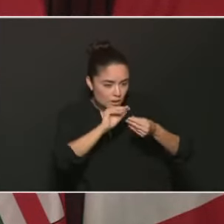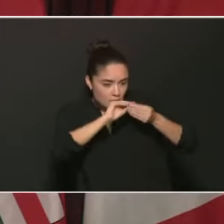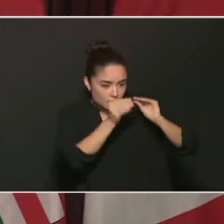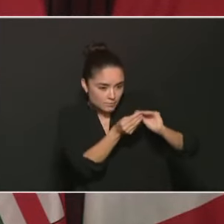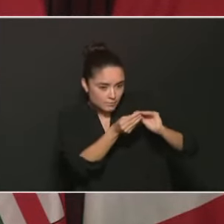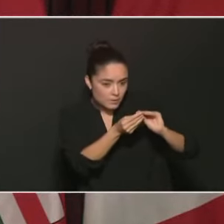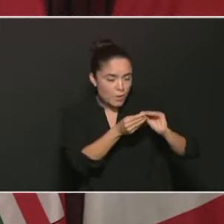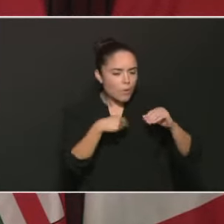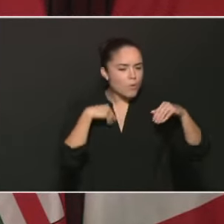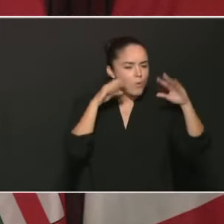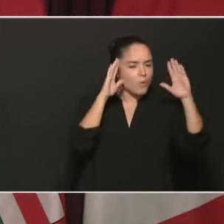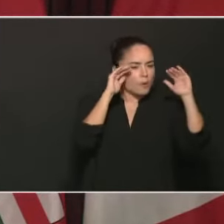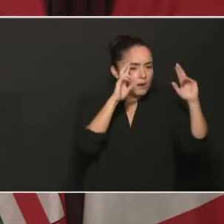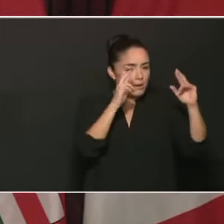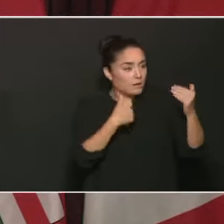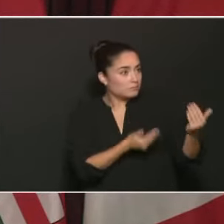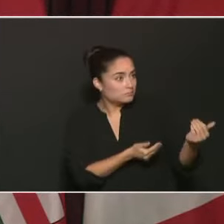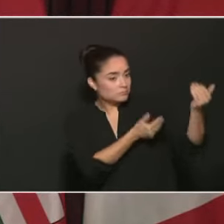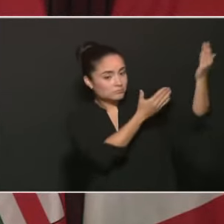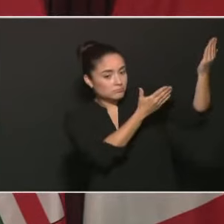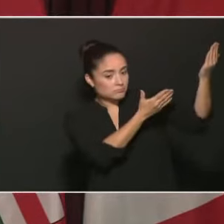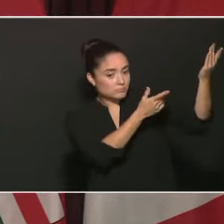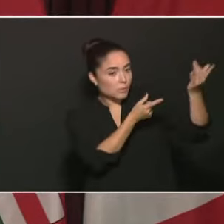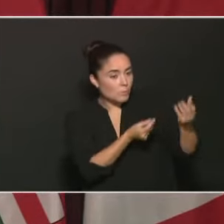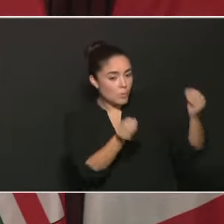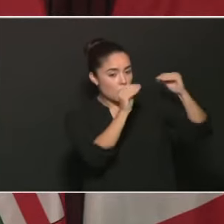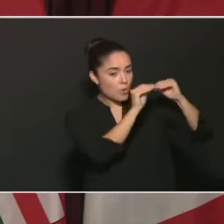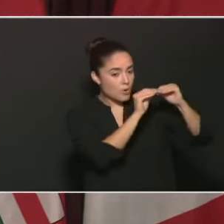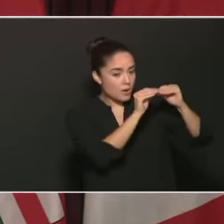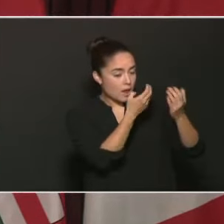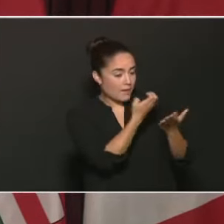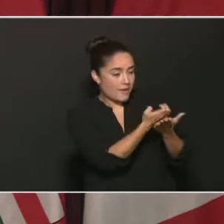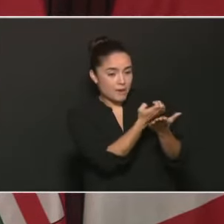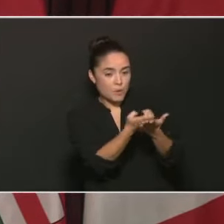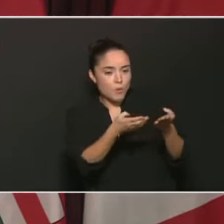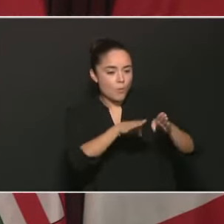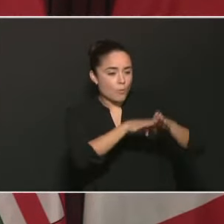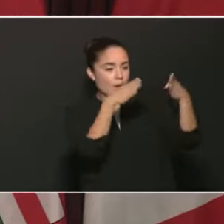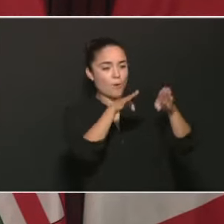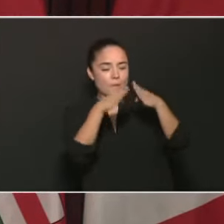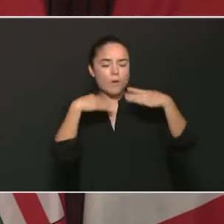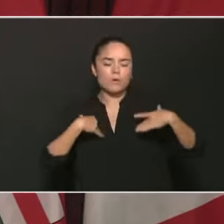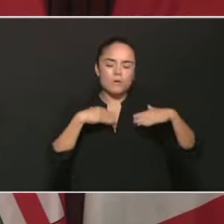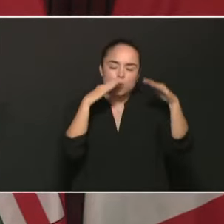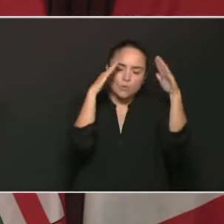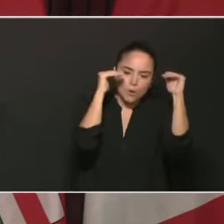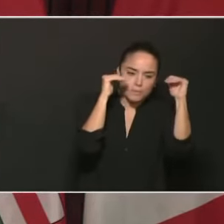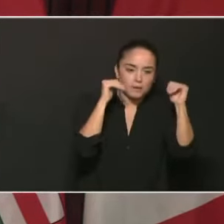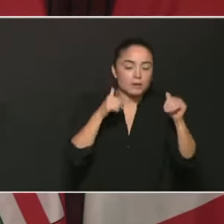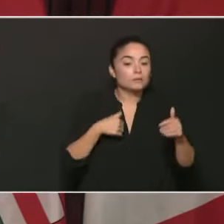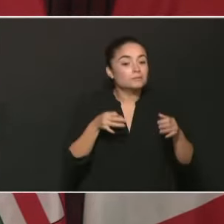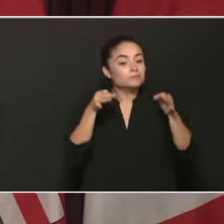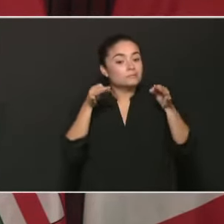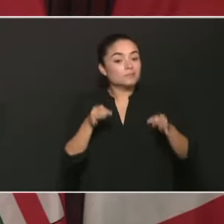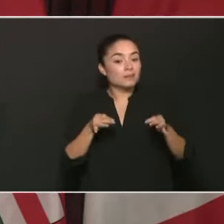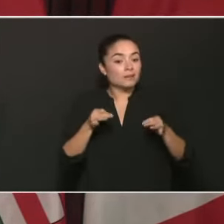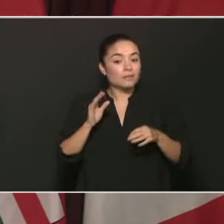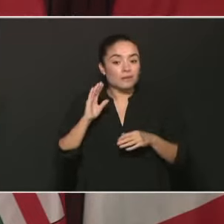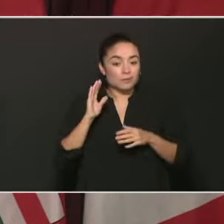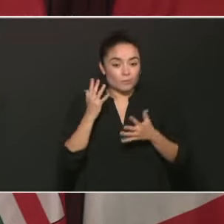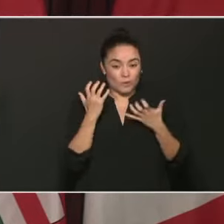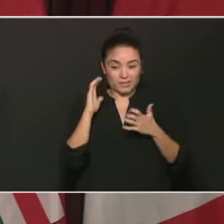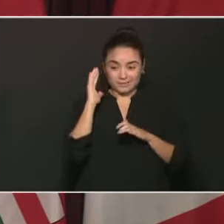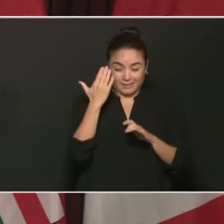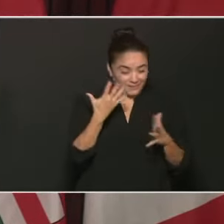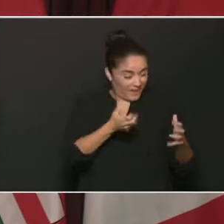to government for further opening of our economy. Some of these decisions are made quickly, and I'm sorry if there's been short notice to